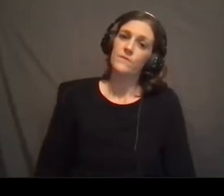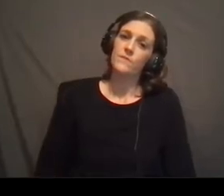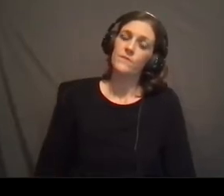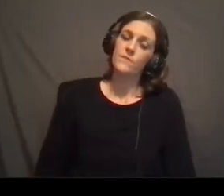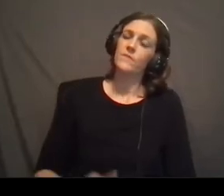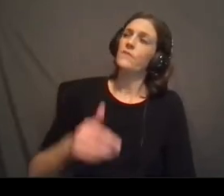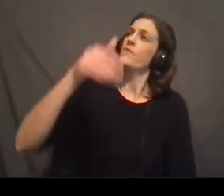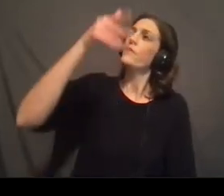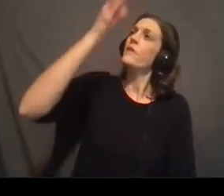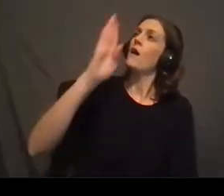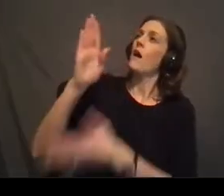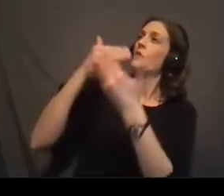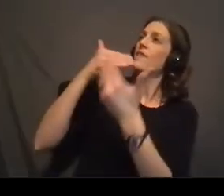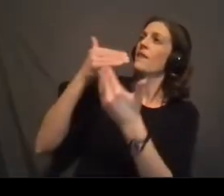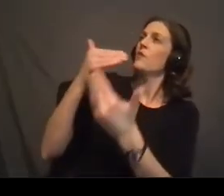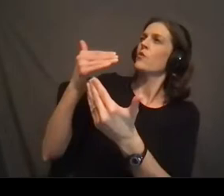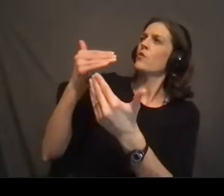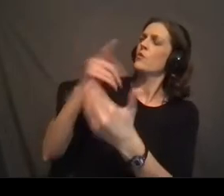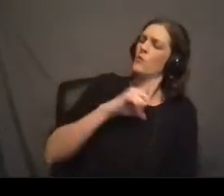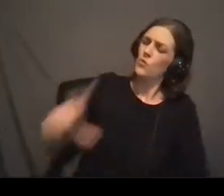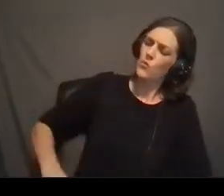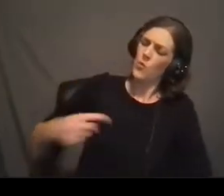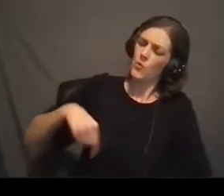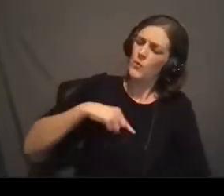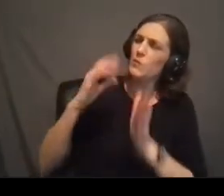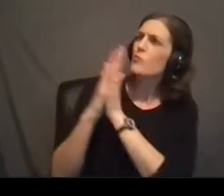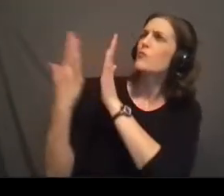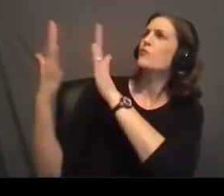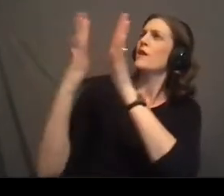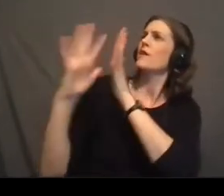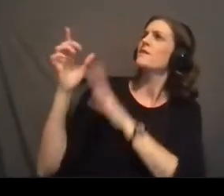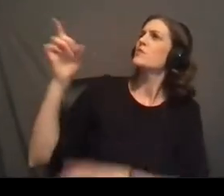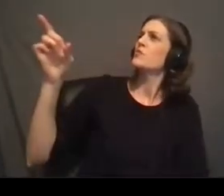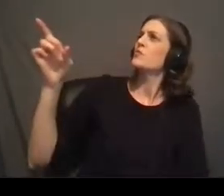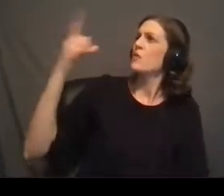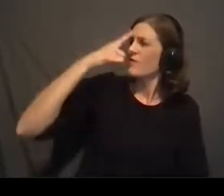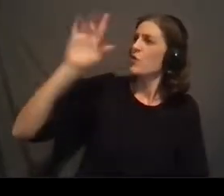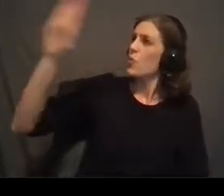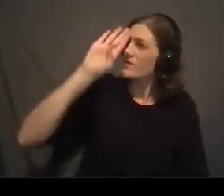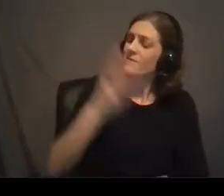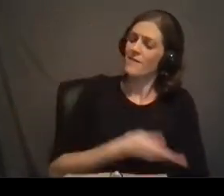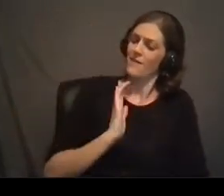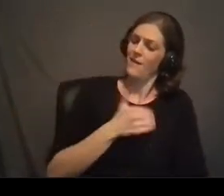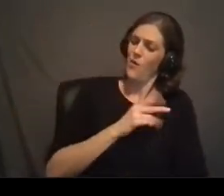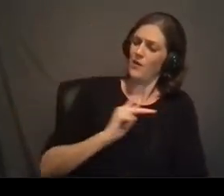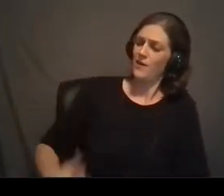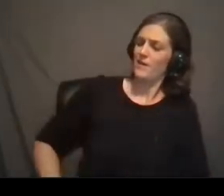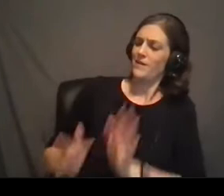God, we thank you. Lord, we praise you for your Son and our King, Jesus